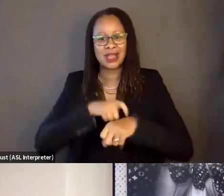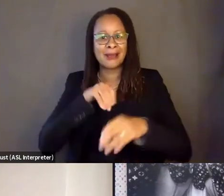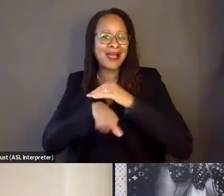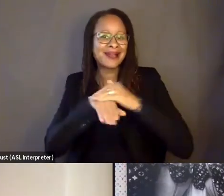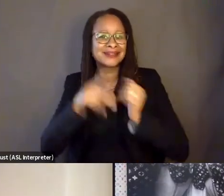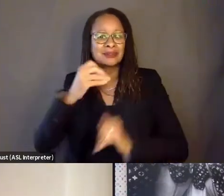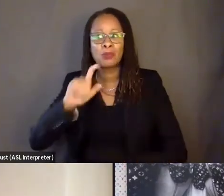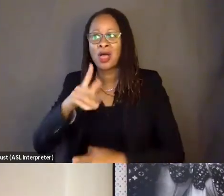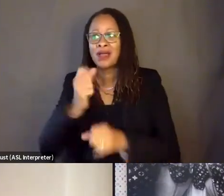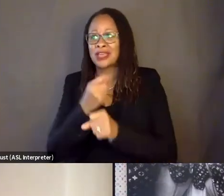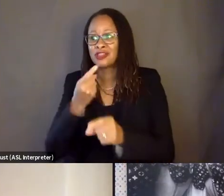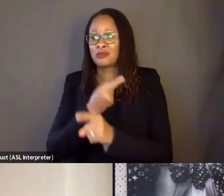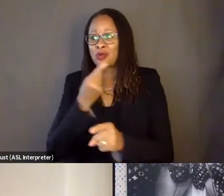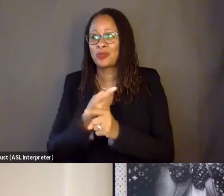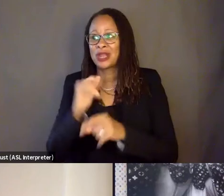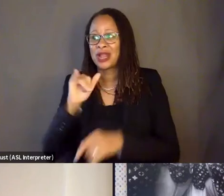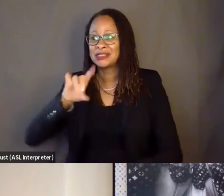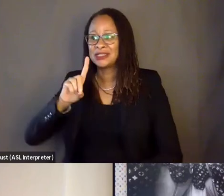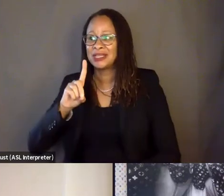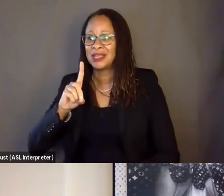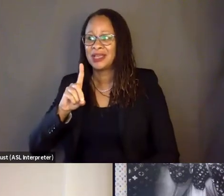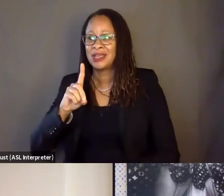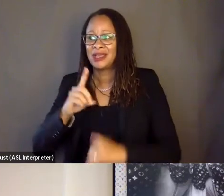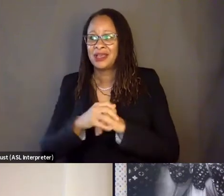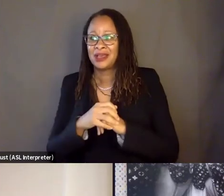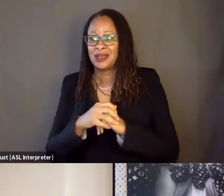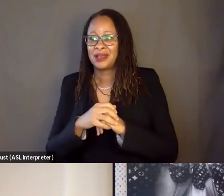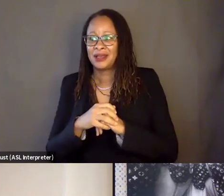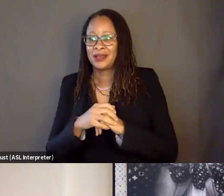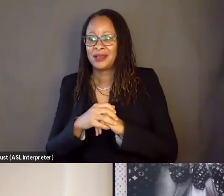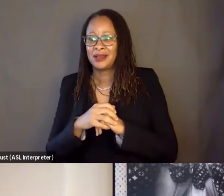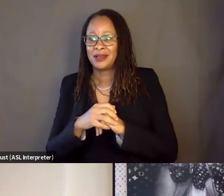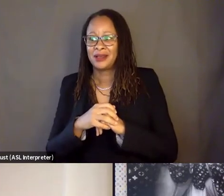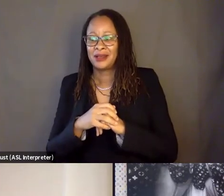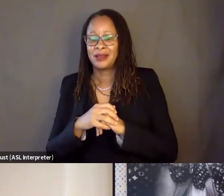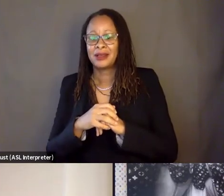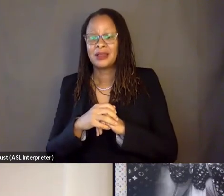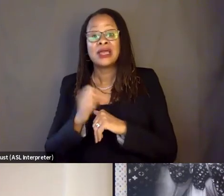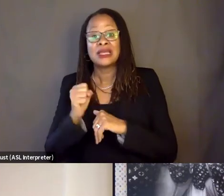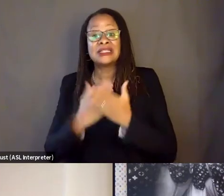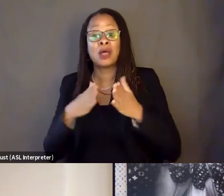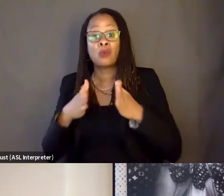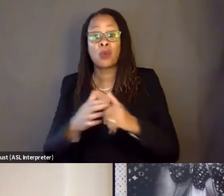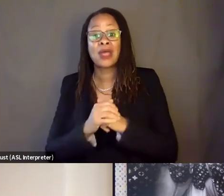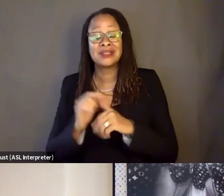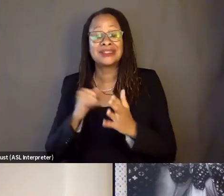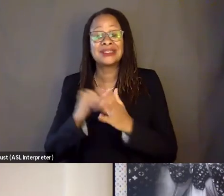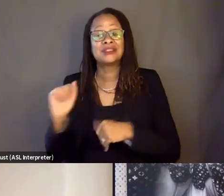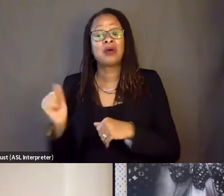polls or getting the proper IDs. They cost money and time. So in some ways,